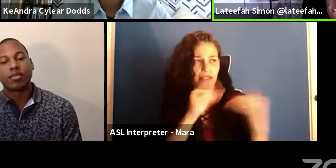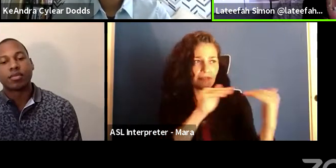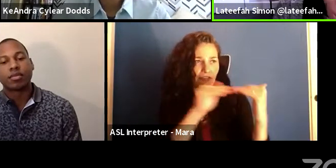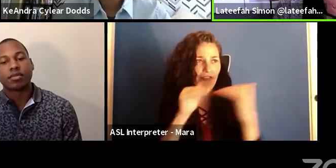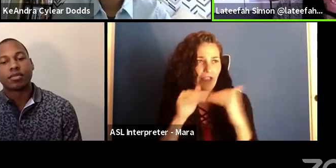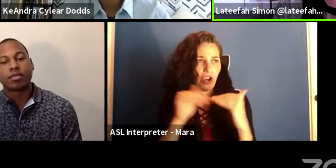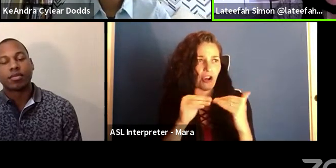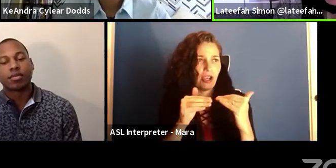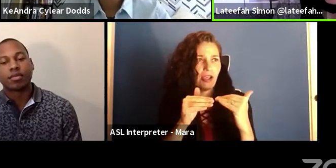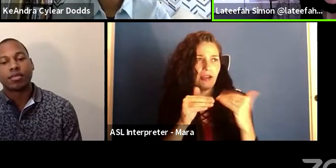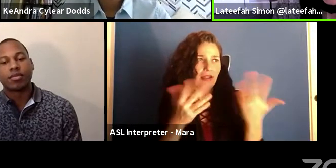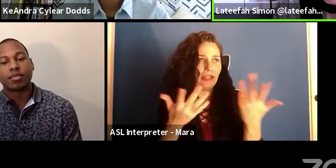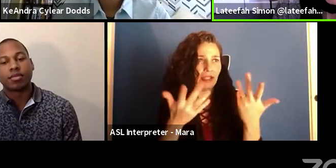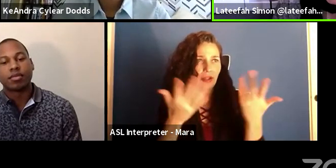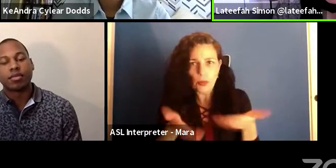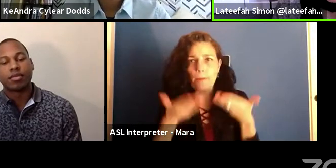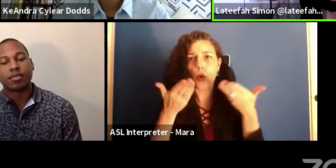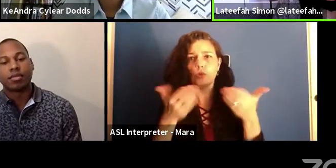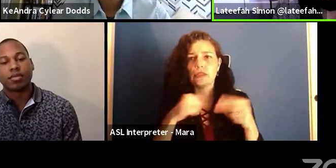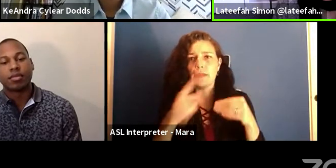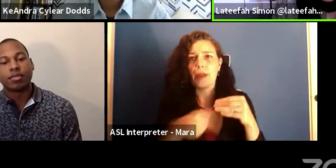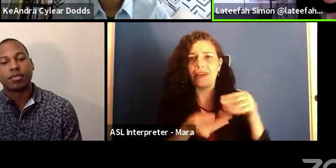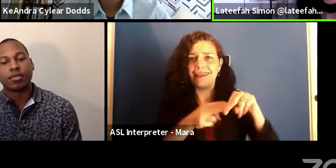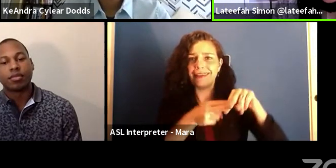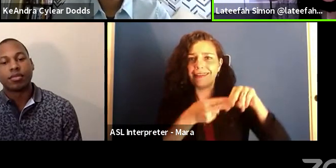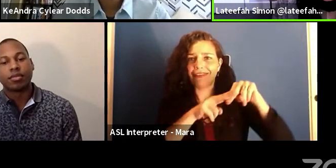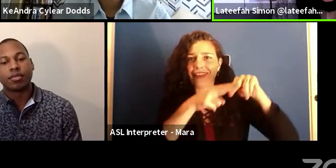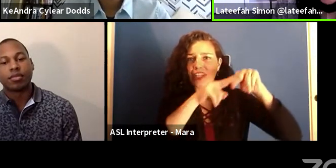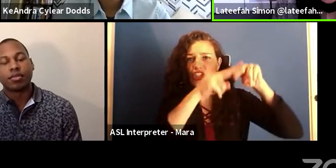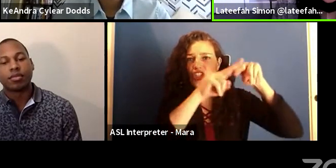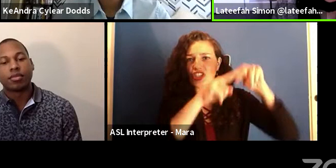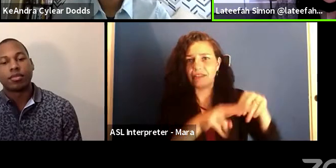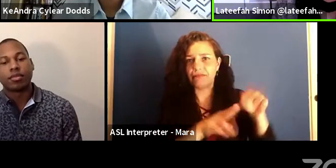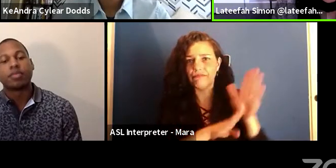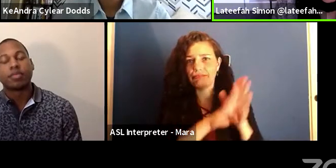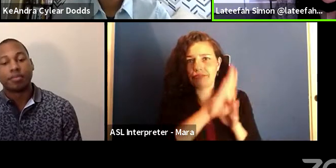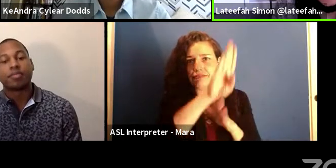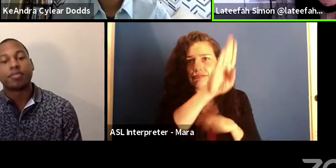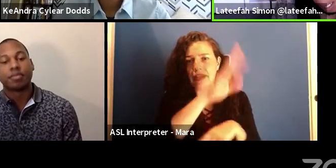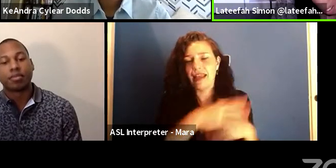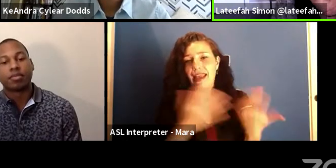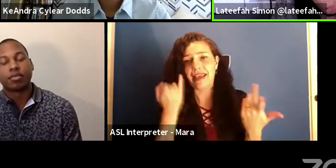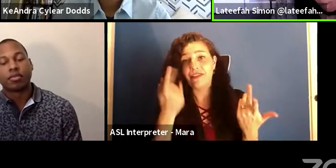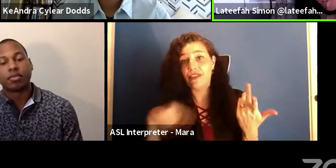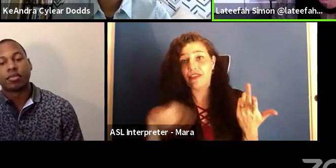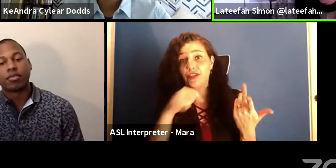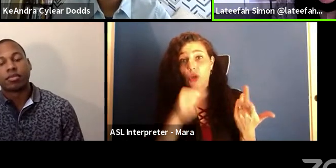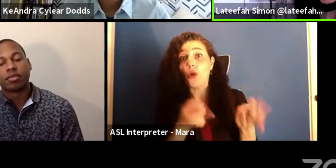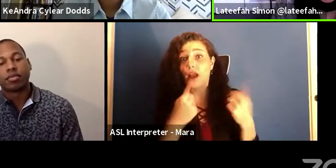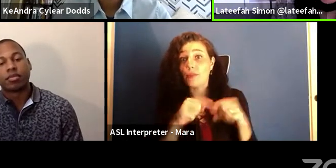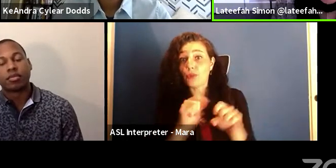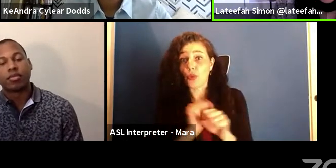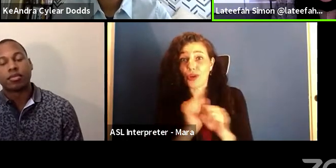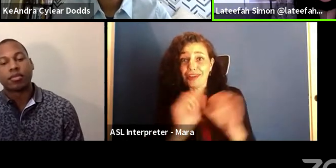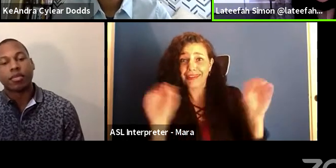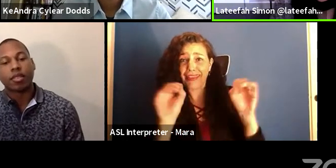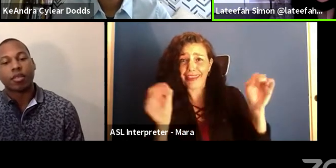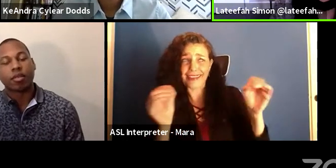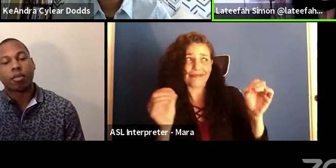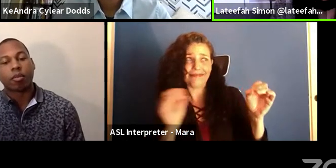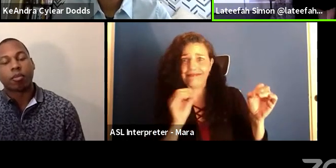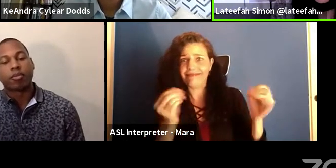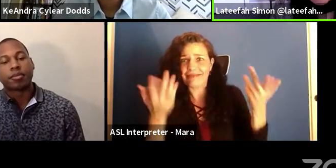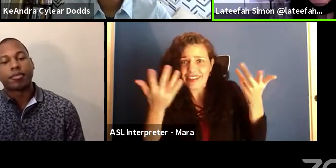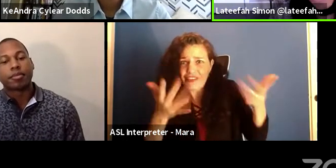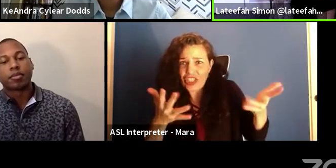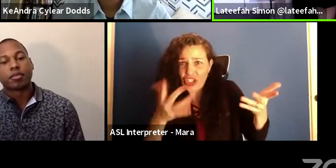I also think about the amazing folks who, if they don't come to work, nothing gets done. And those are the planners. So what I'm about to talk about, I'm about to give you